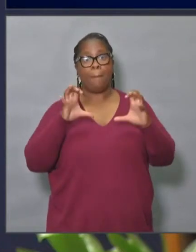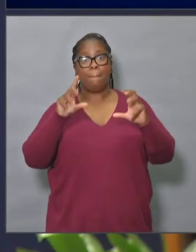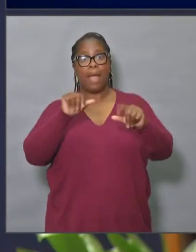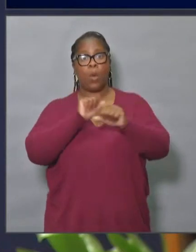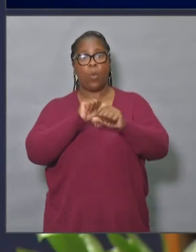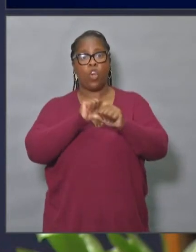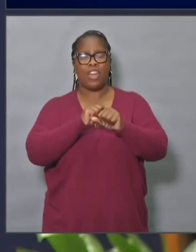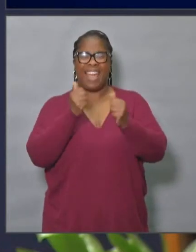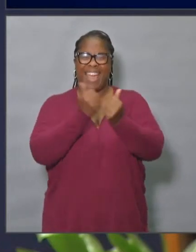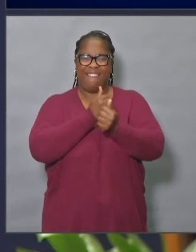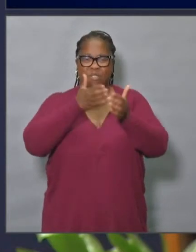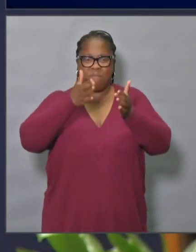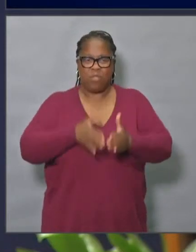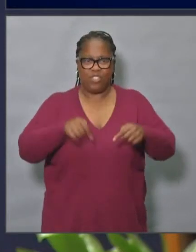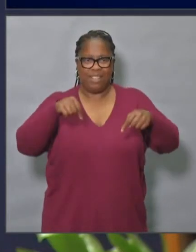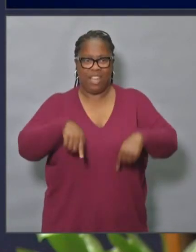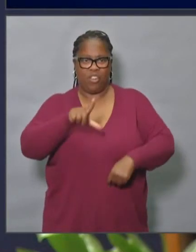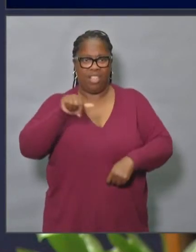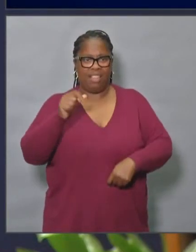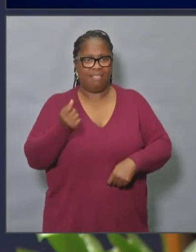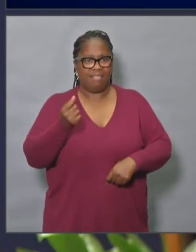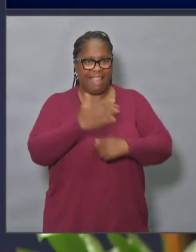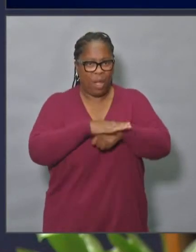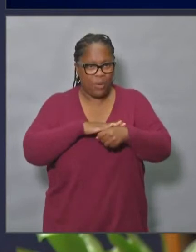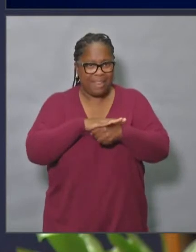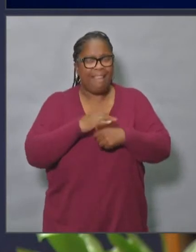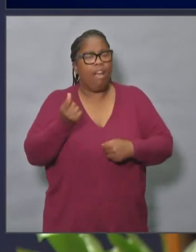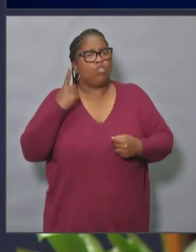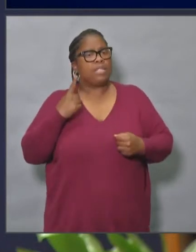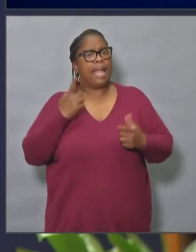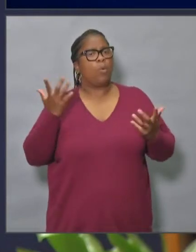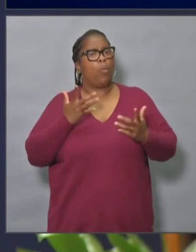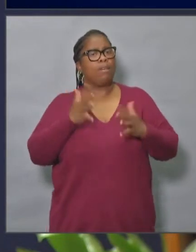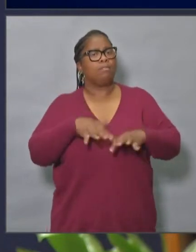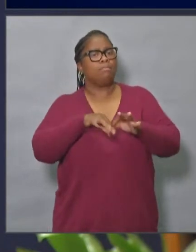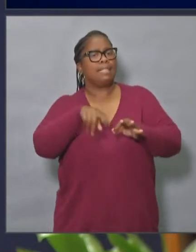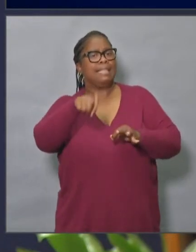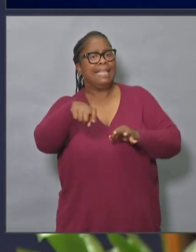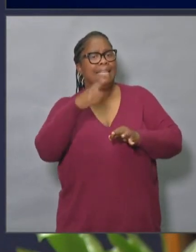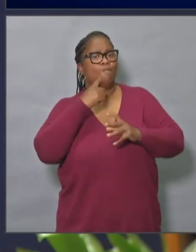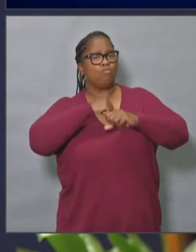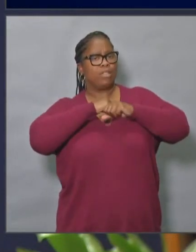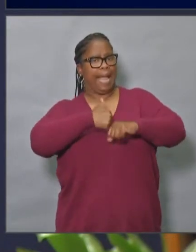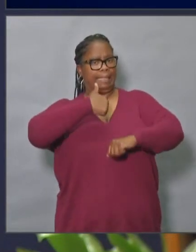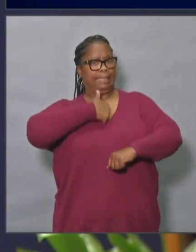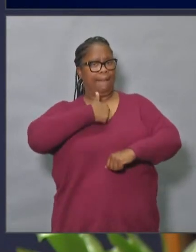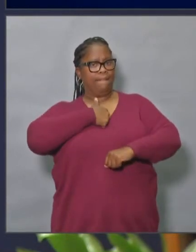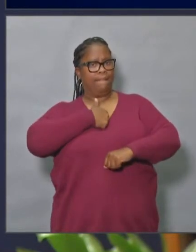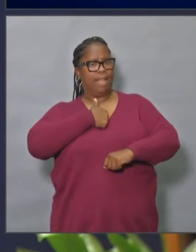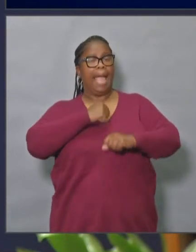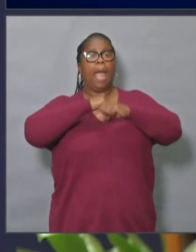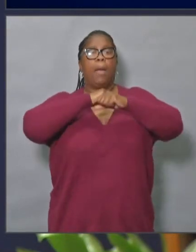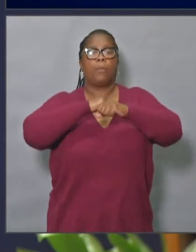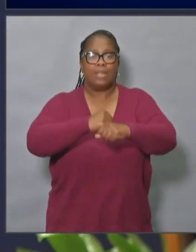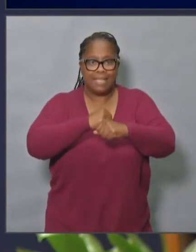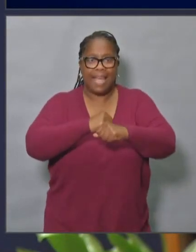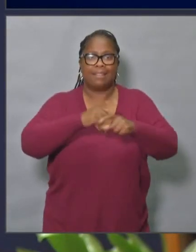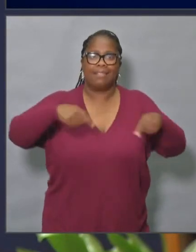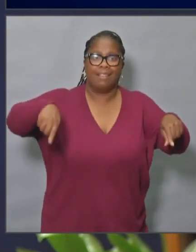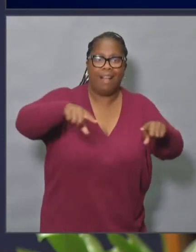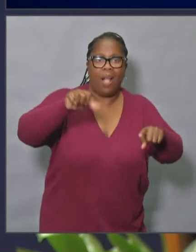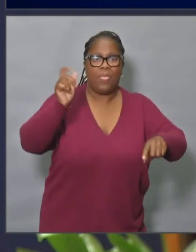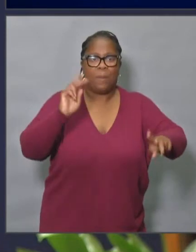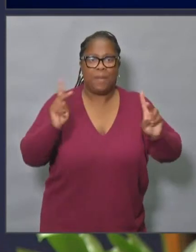Los Angeles County understands what they need to do to protect themselves and protect the health system's ability to care for you and